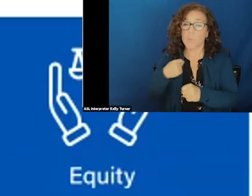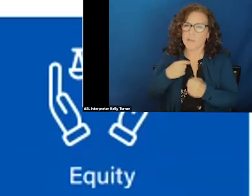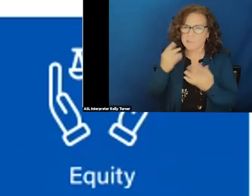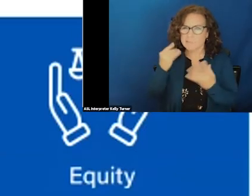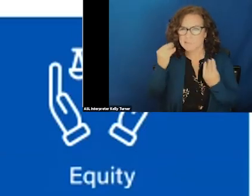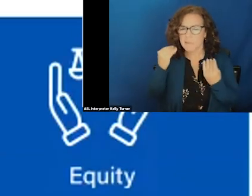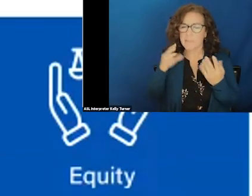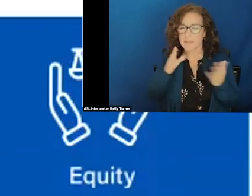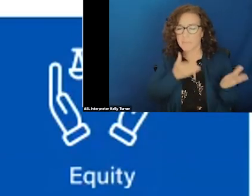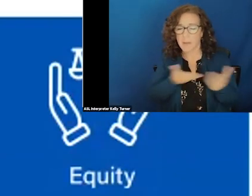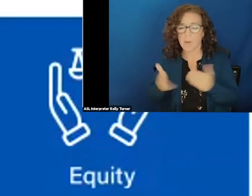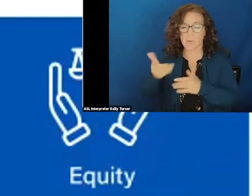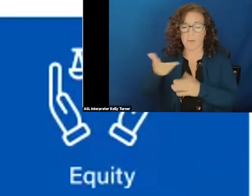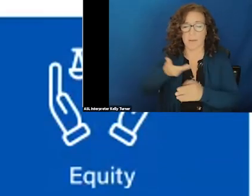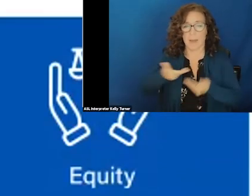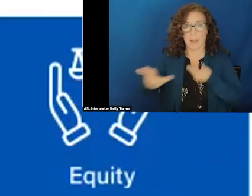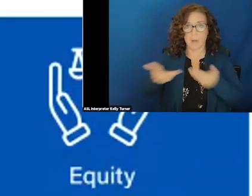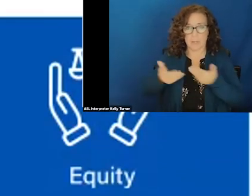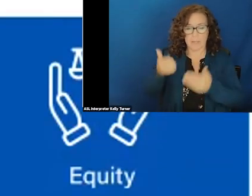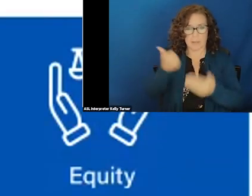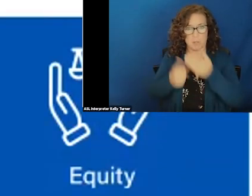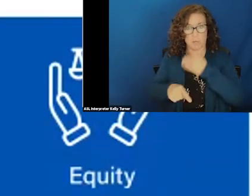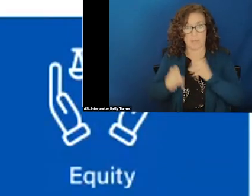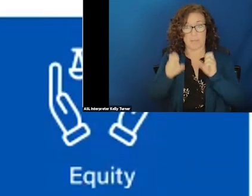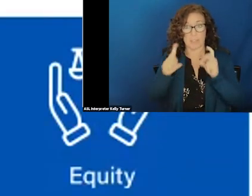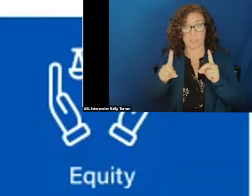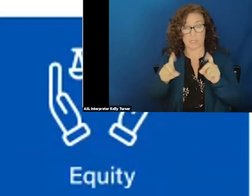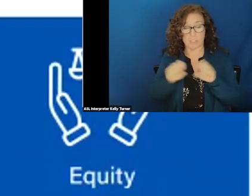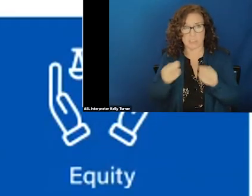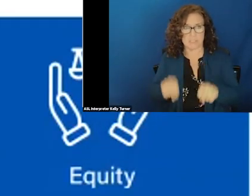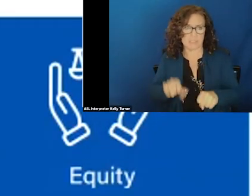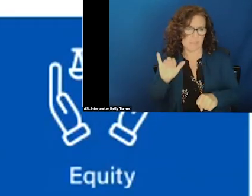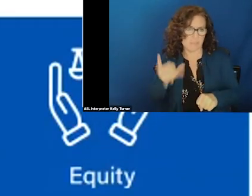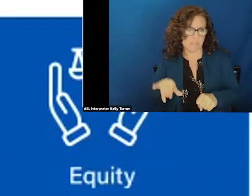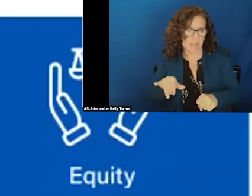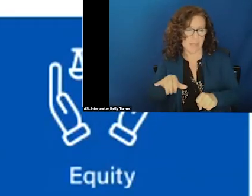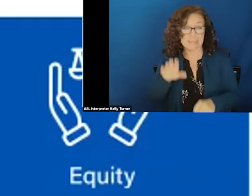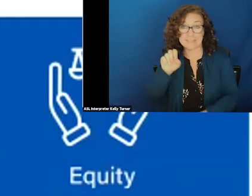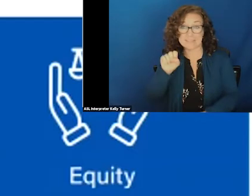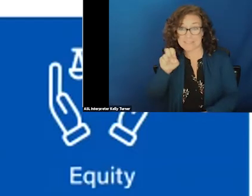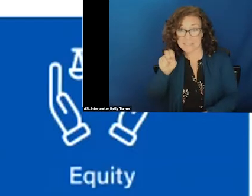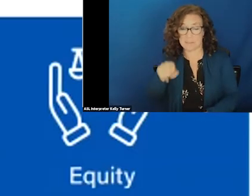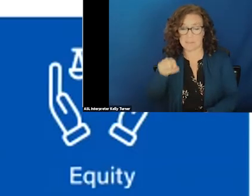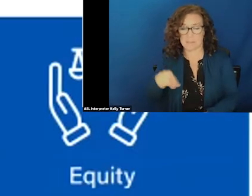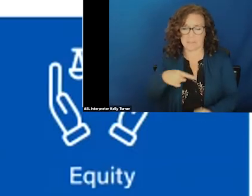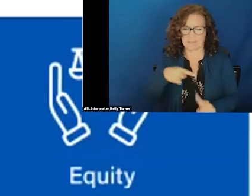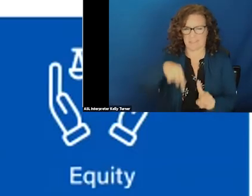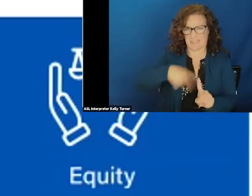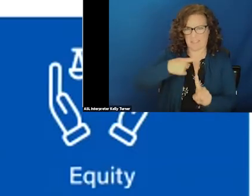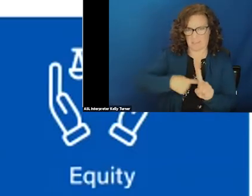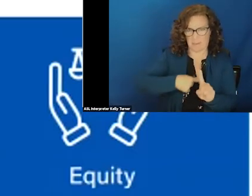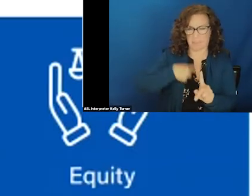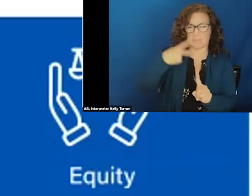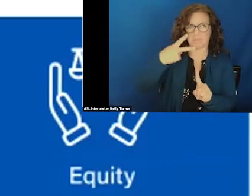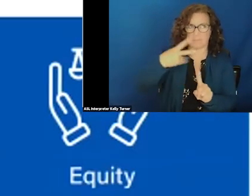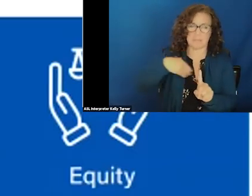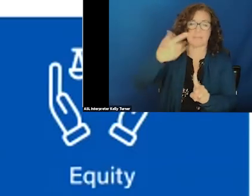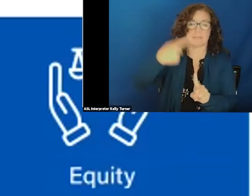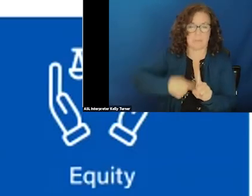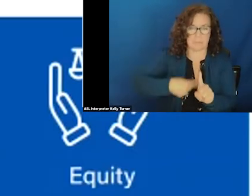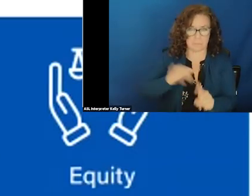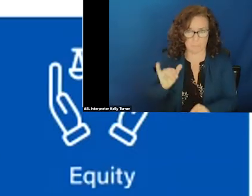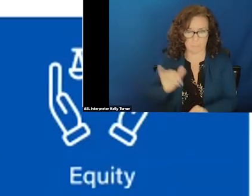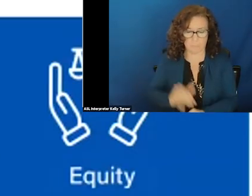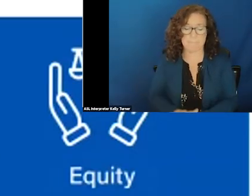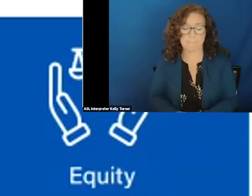month, we want to be able to bring to you the idea that we're building a bench of leaders. We want to